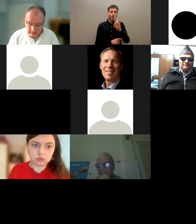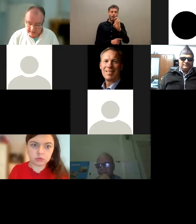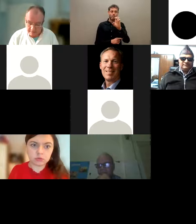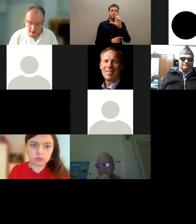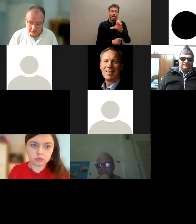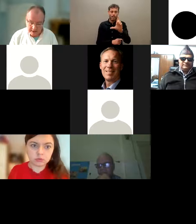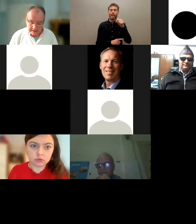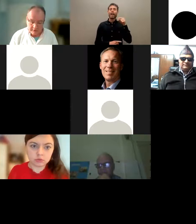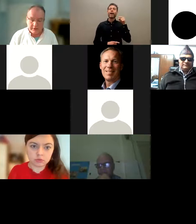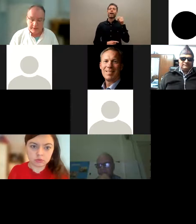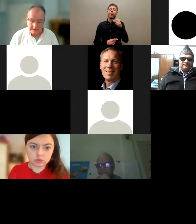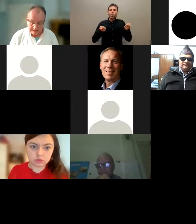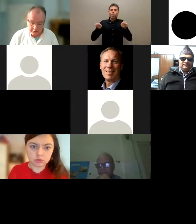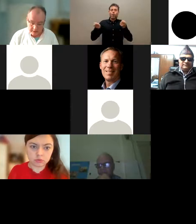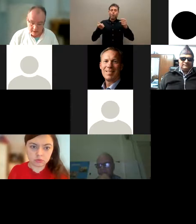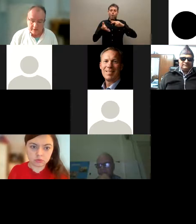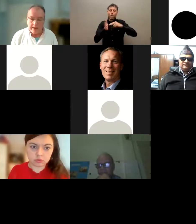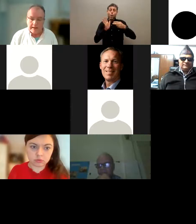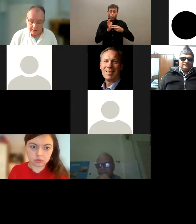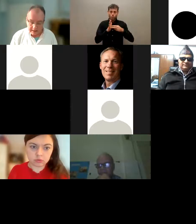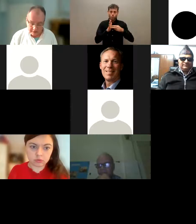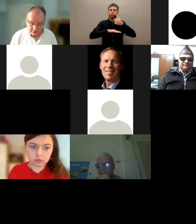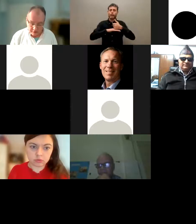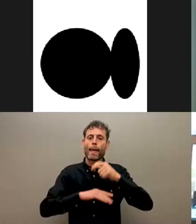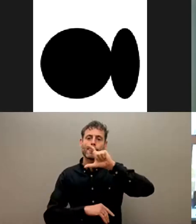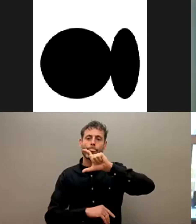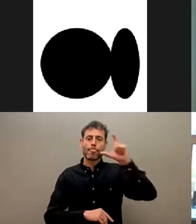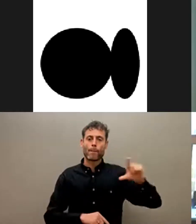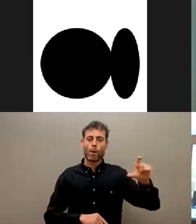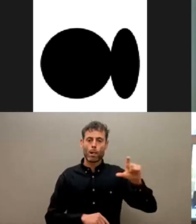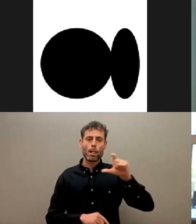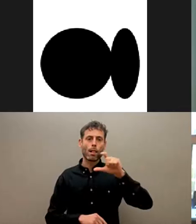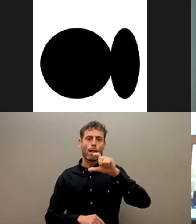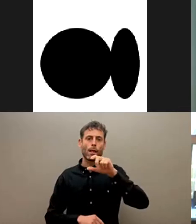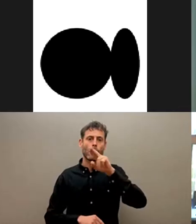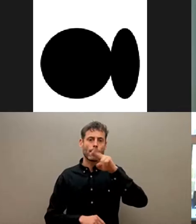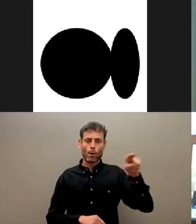going to give us some context to our topic this morning on awakening a leadership response.